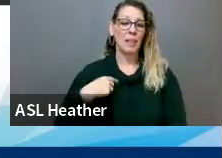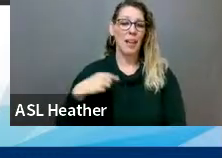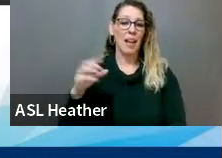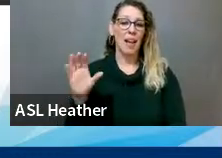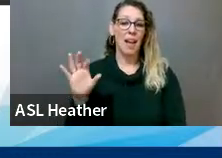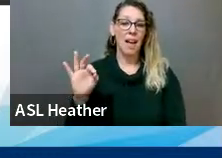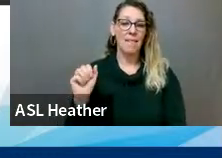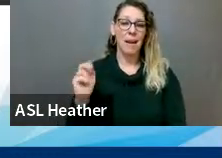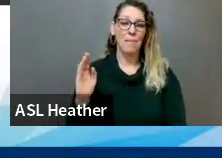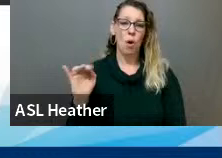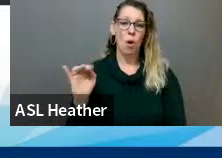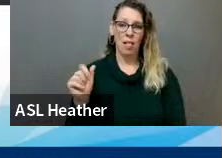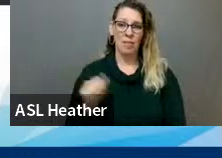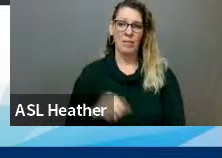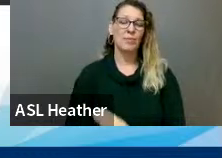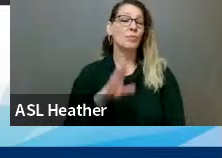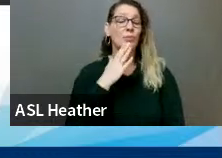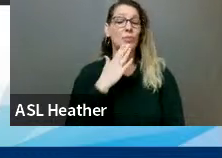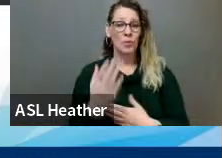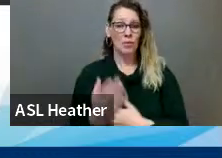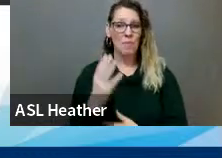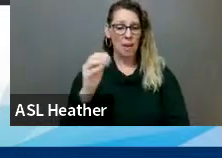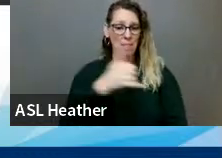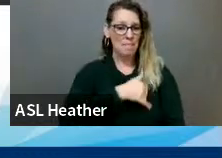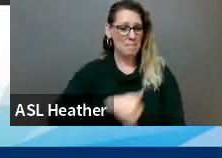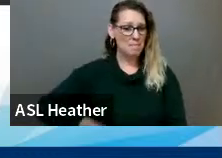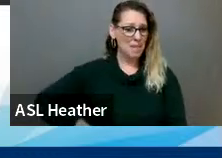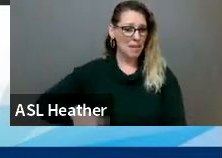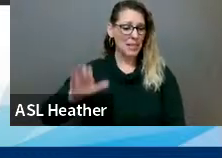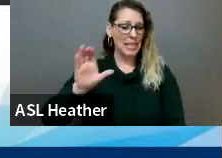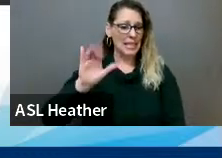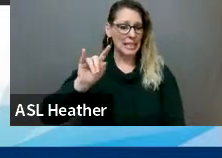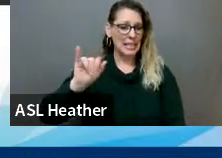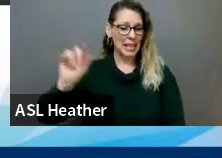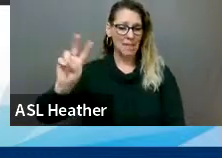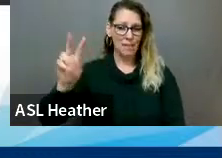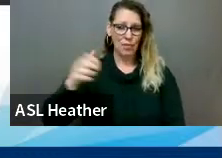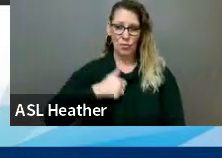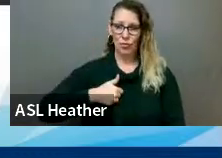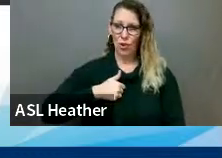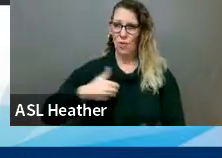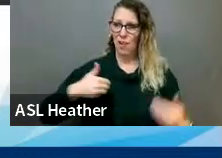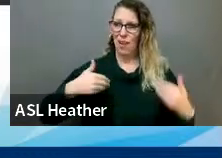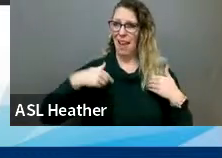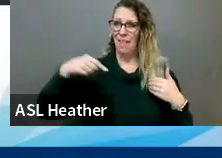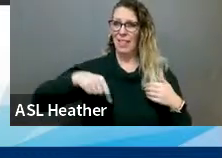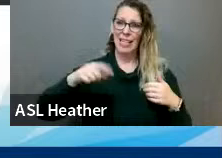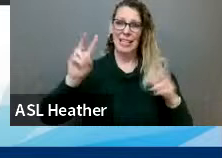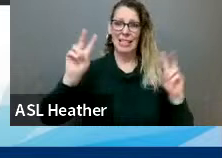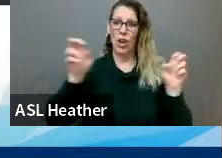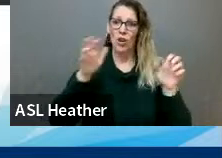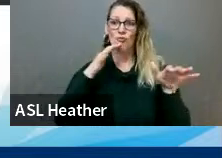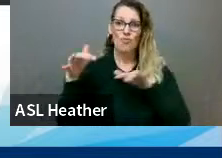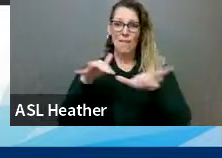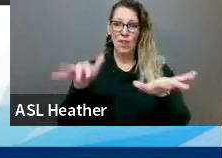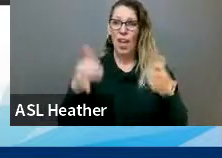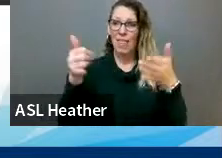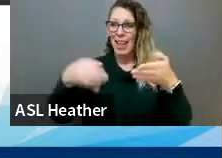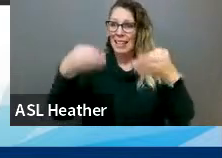Maren? Good morning. Ann McInerney, Ogle Mayor for the city of Vancouver. I'm sorry we have this river that